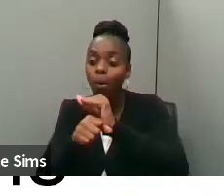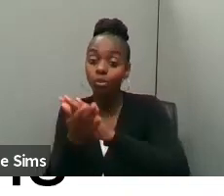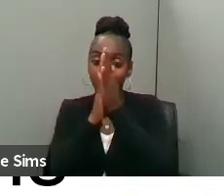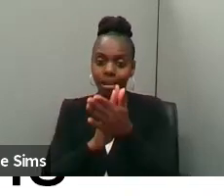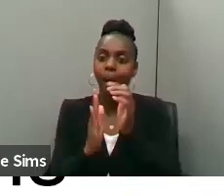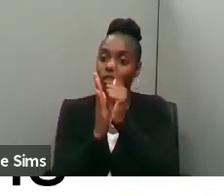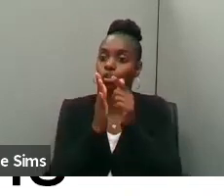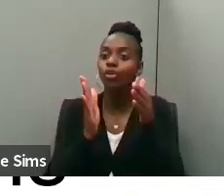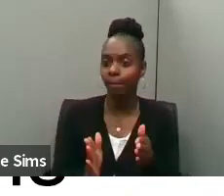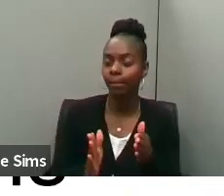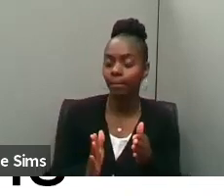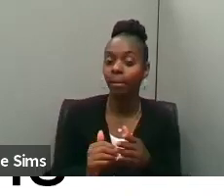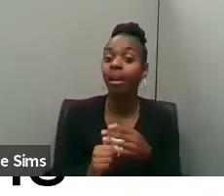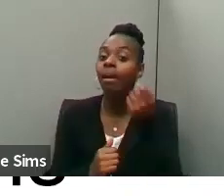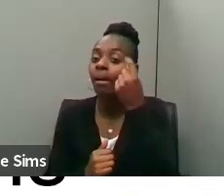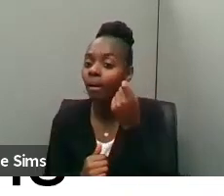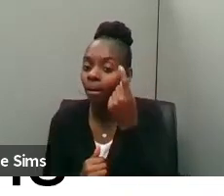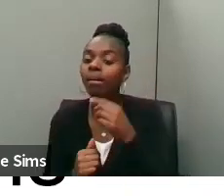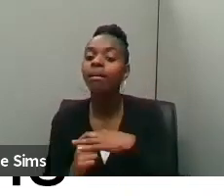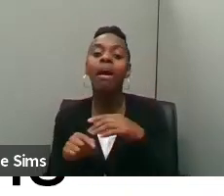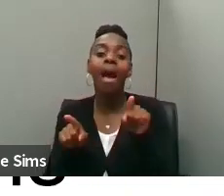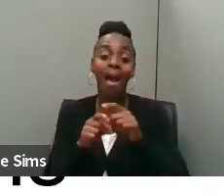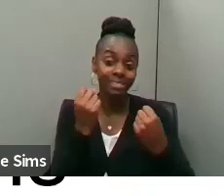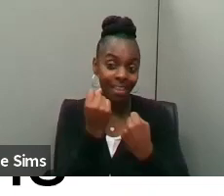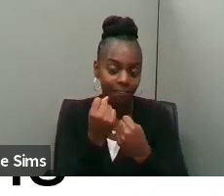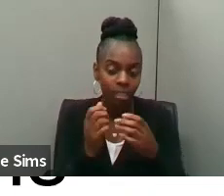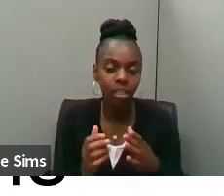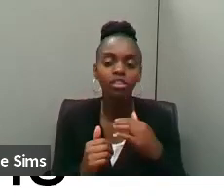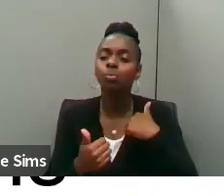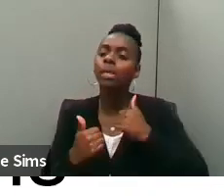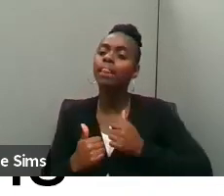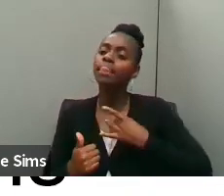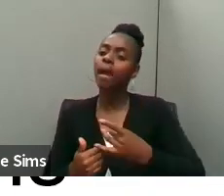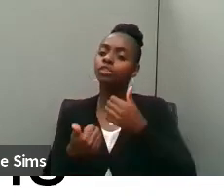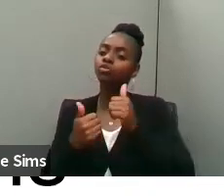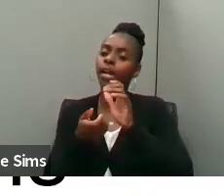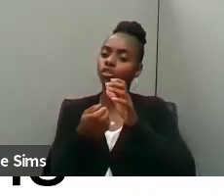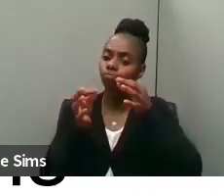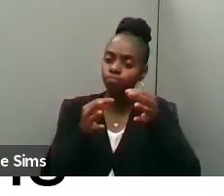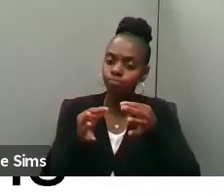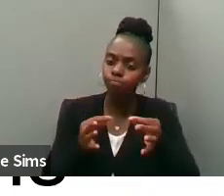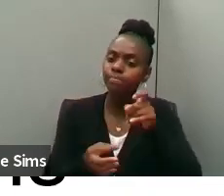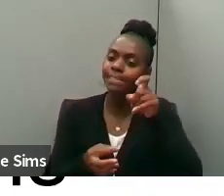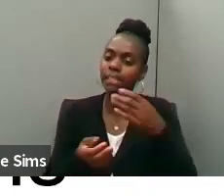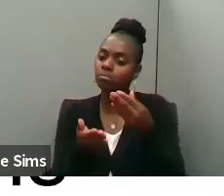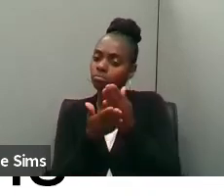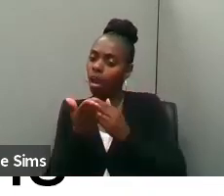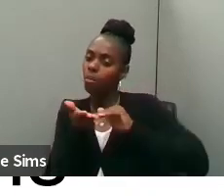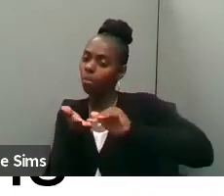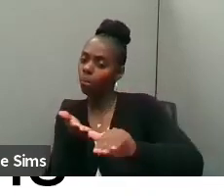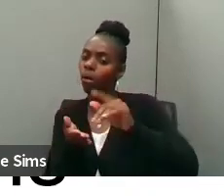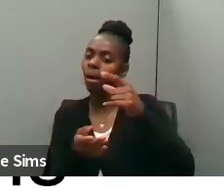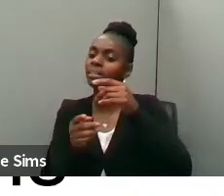attorney. However, as advocates, we like to interpret regulations broadly, so there may be some leeway there depending on the